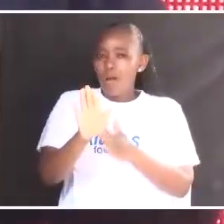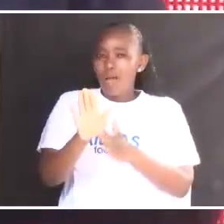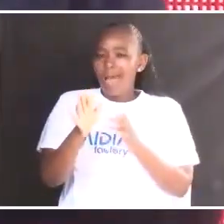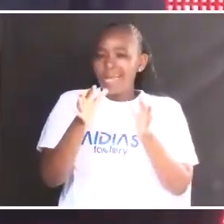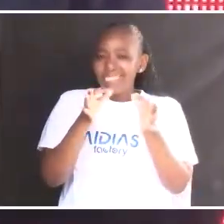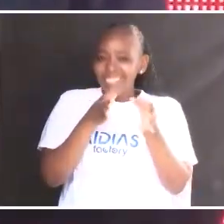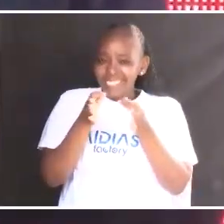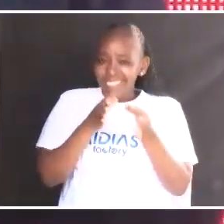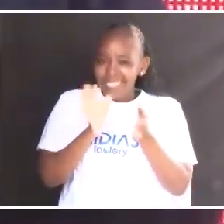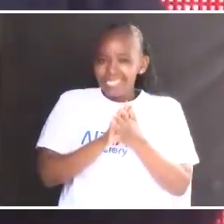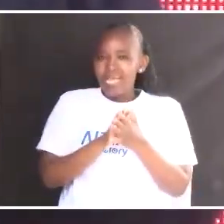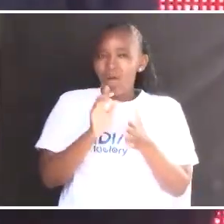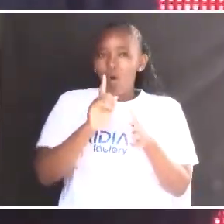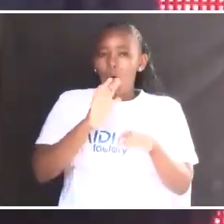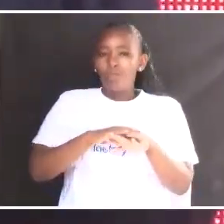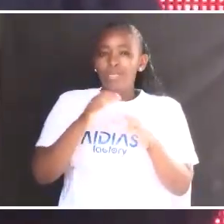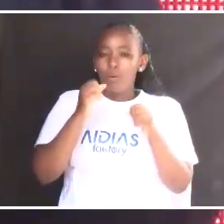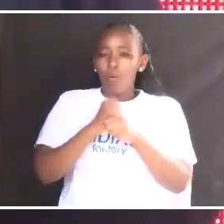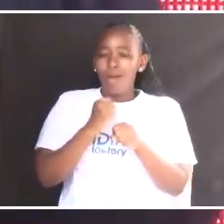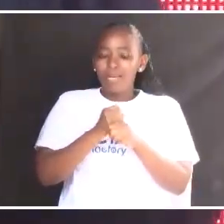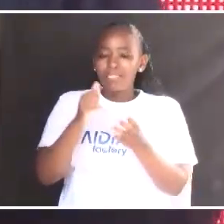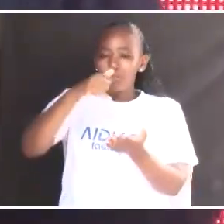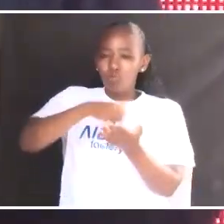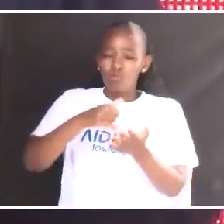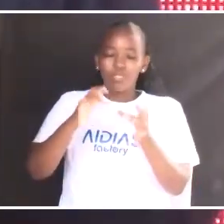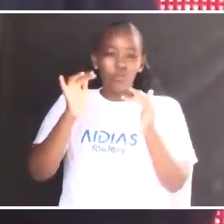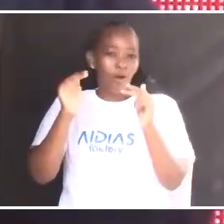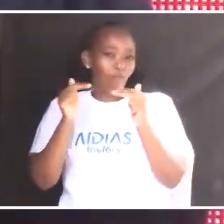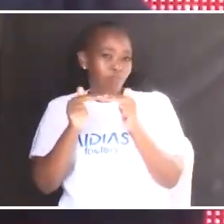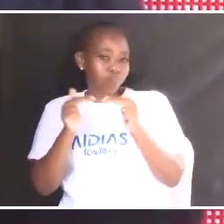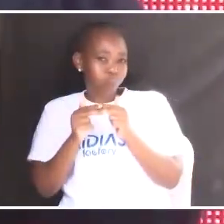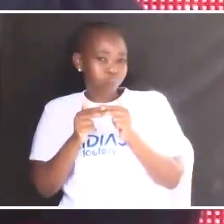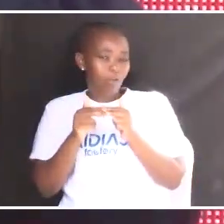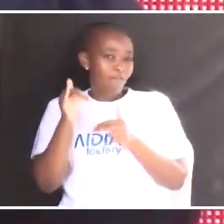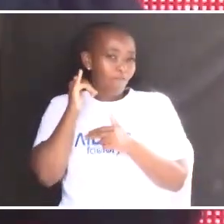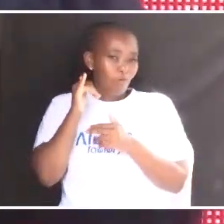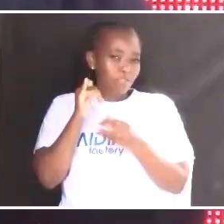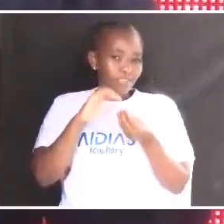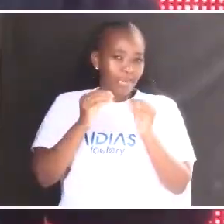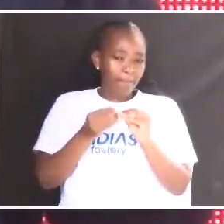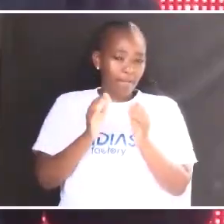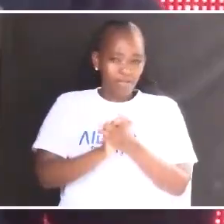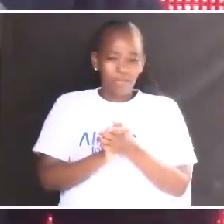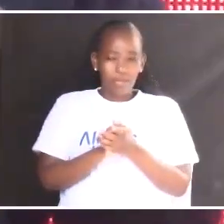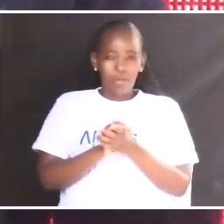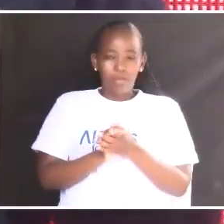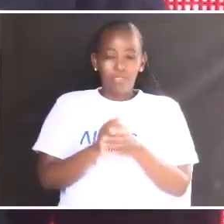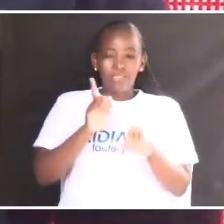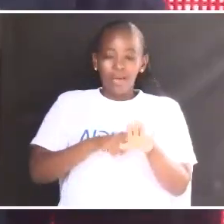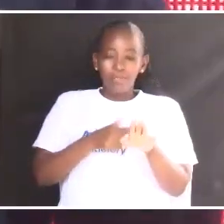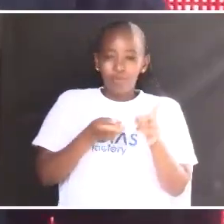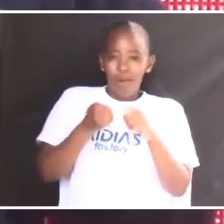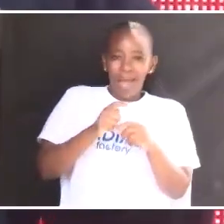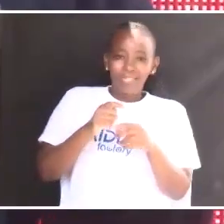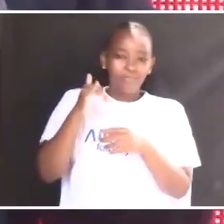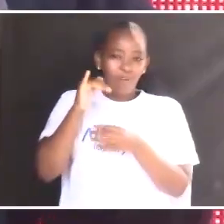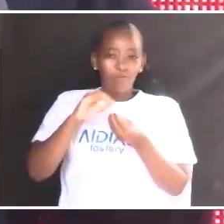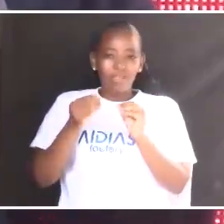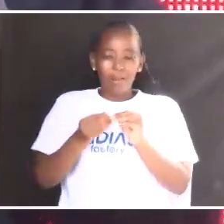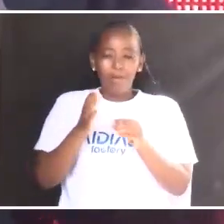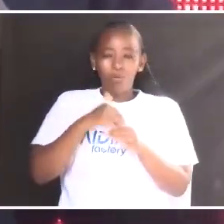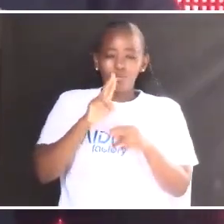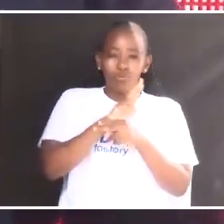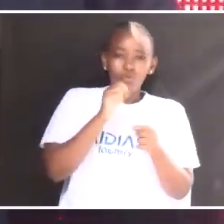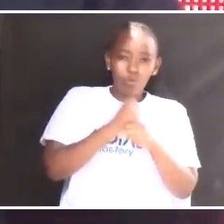details on the work, including your contact details. There are countries that respect copyright works, and once you put your details there and they want to use your